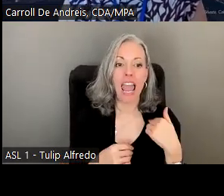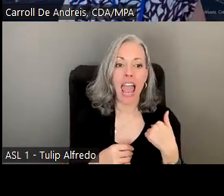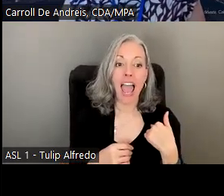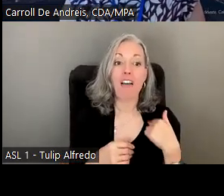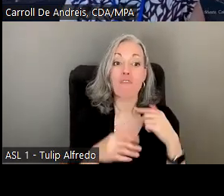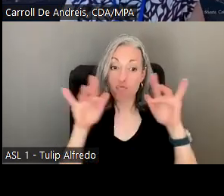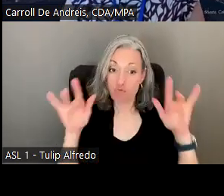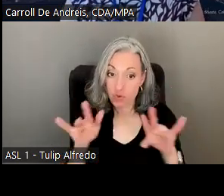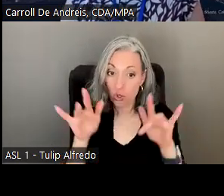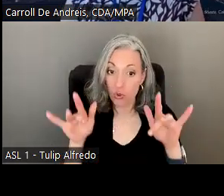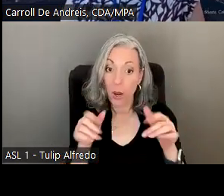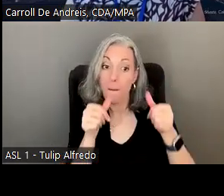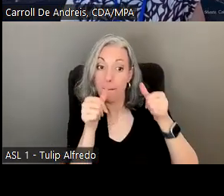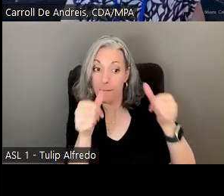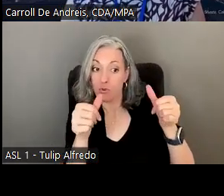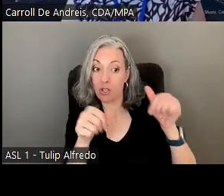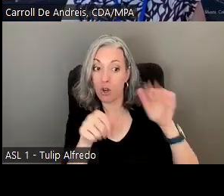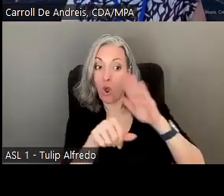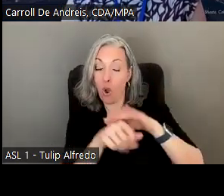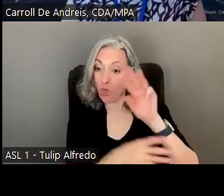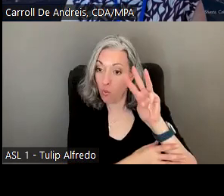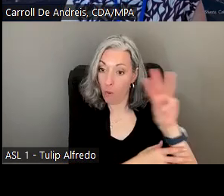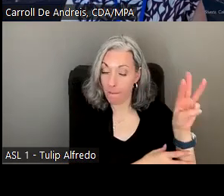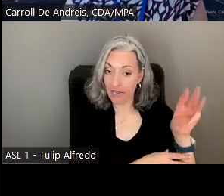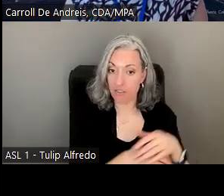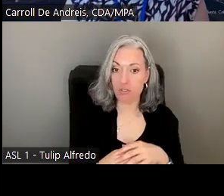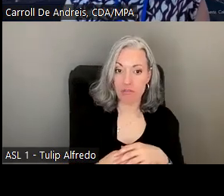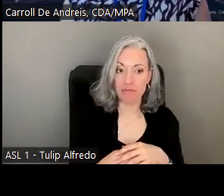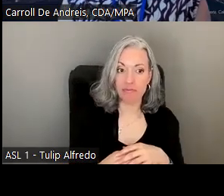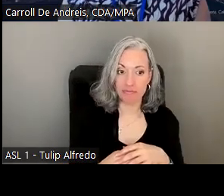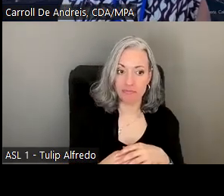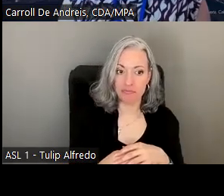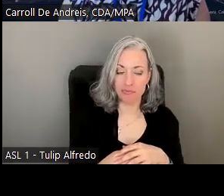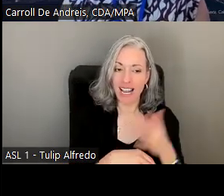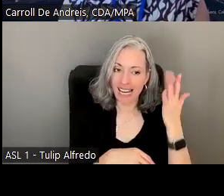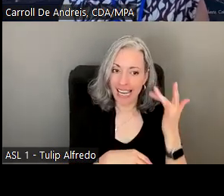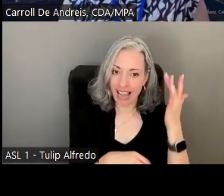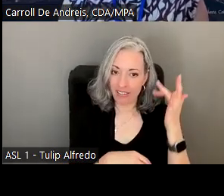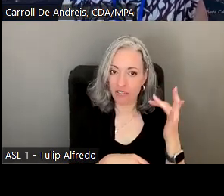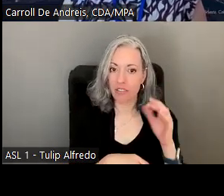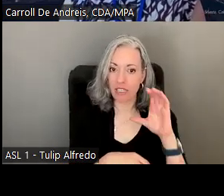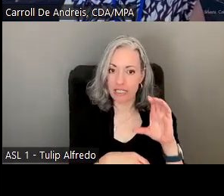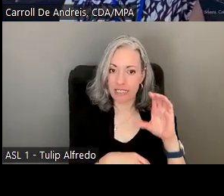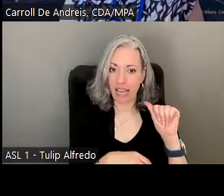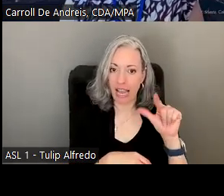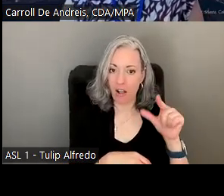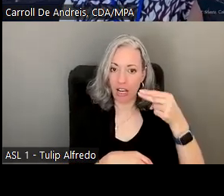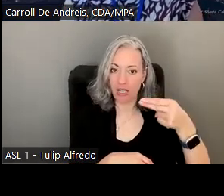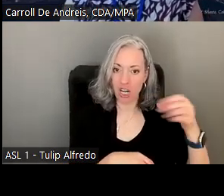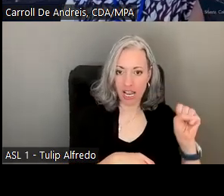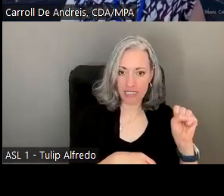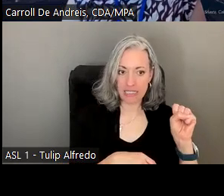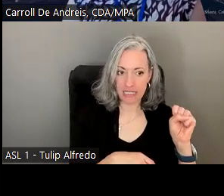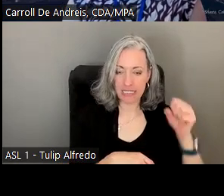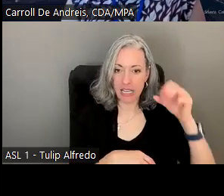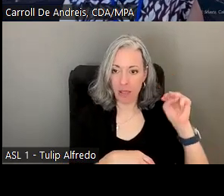recording will be posted on the California Health and Human Services, the Cal HHS Master Plan for Aging